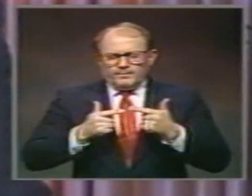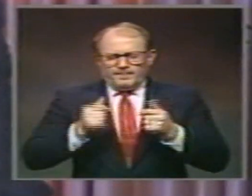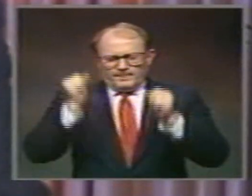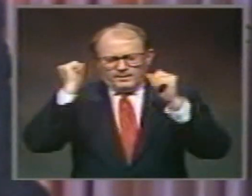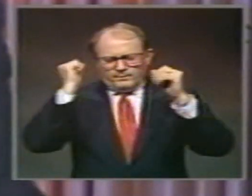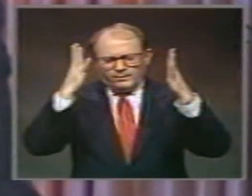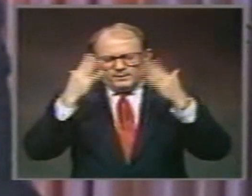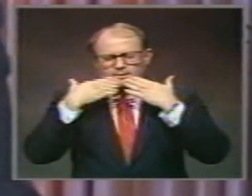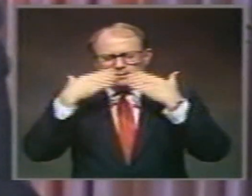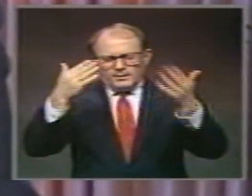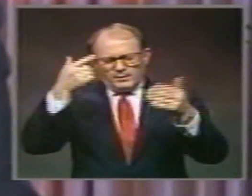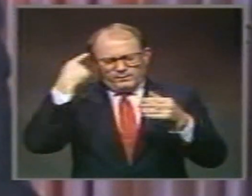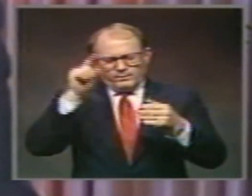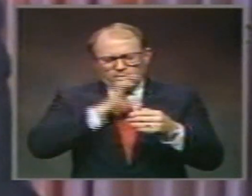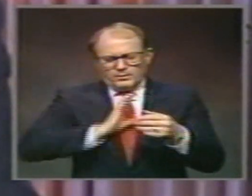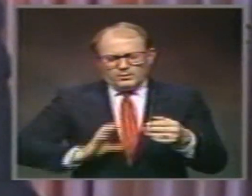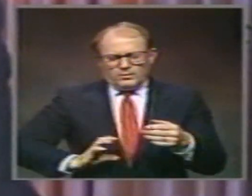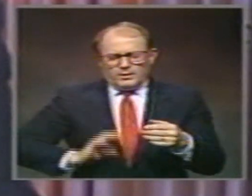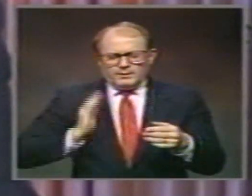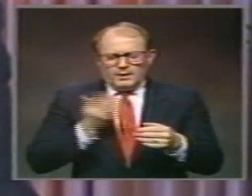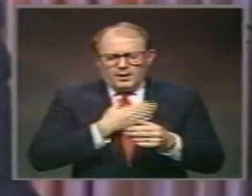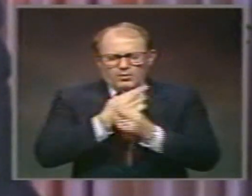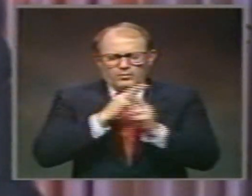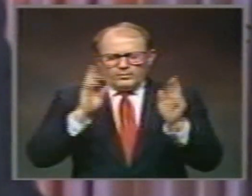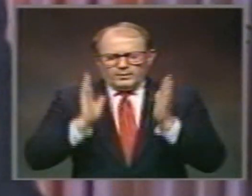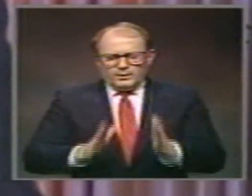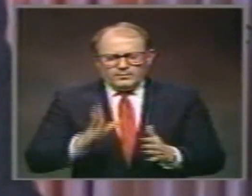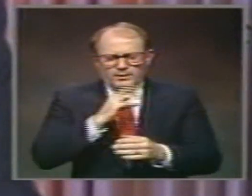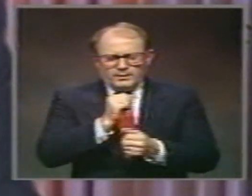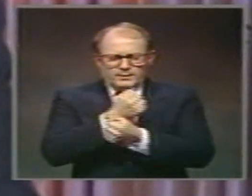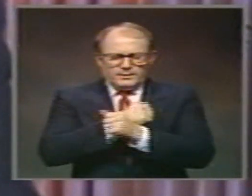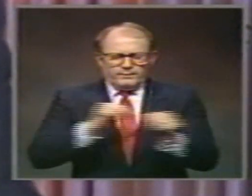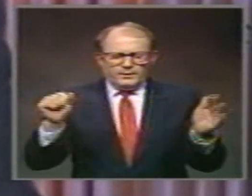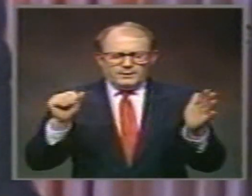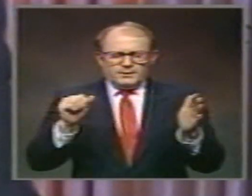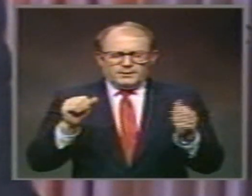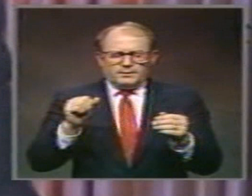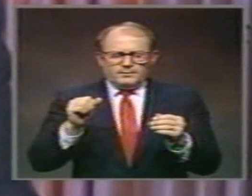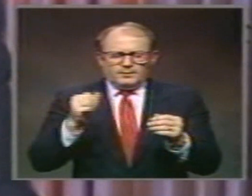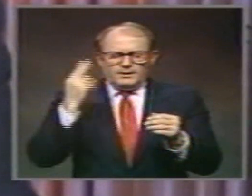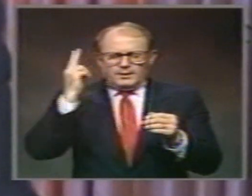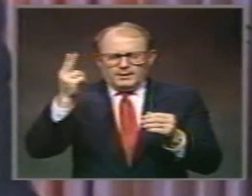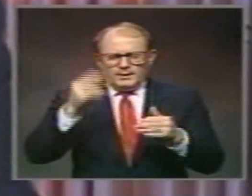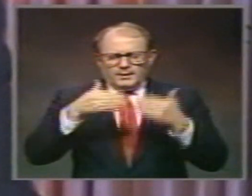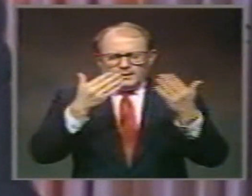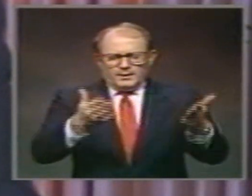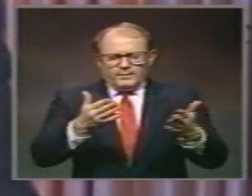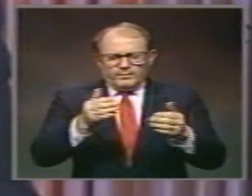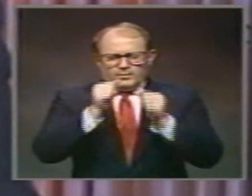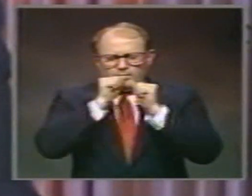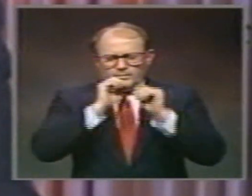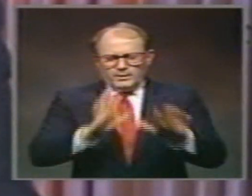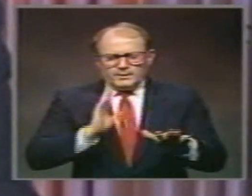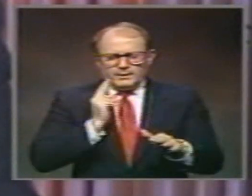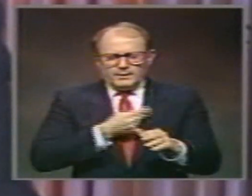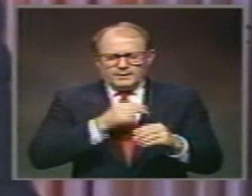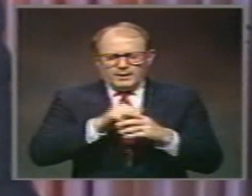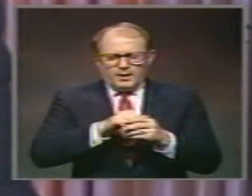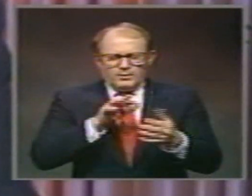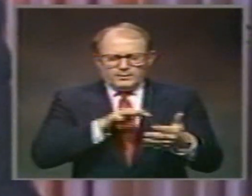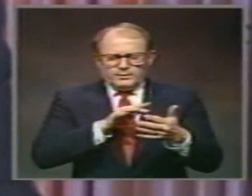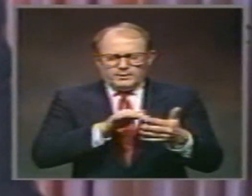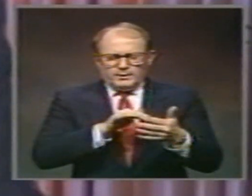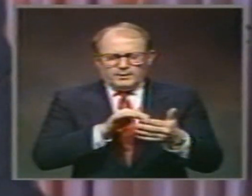Father, we're thankful for Christ as the Redeemer and for the salvation that he brought. We'd ask you to bless us in our meditations at this time upon